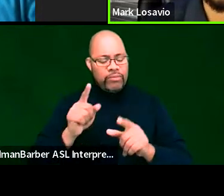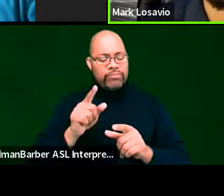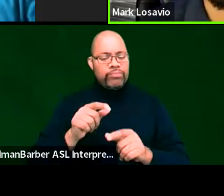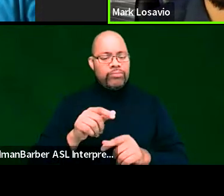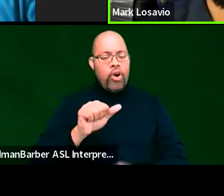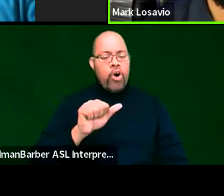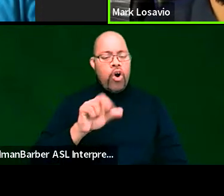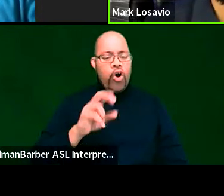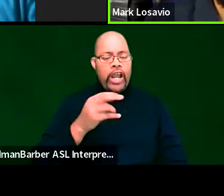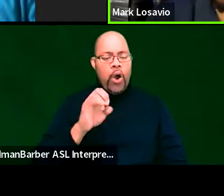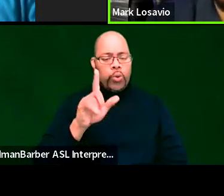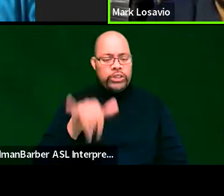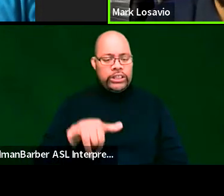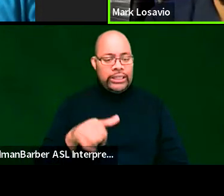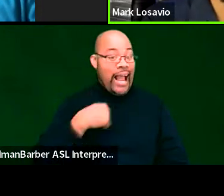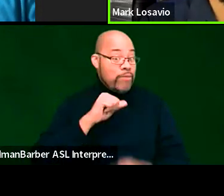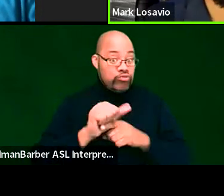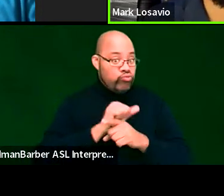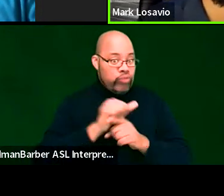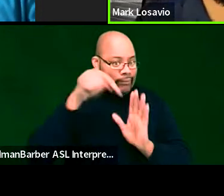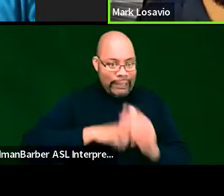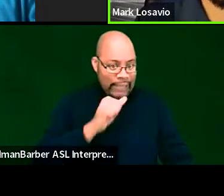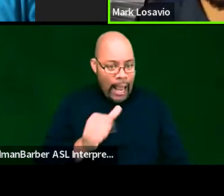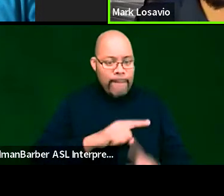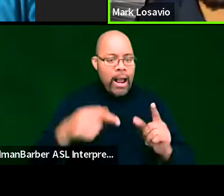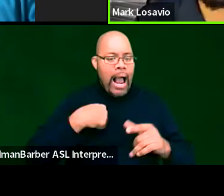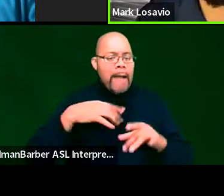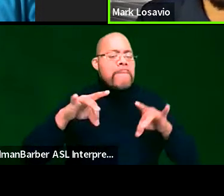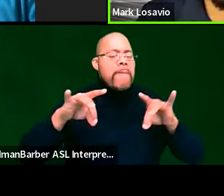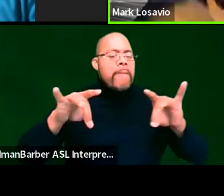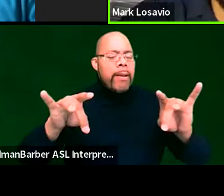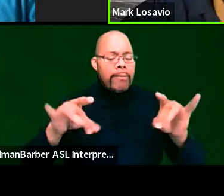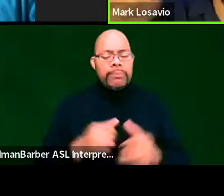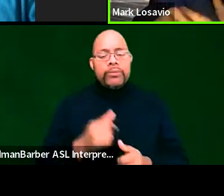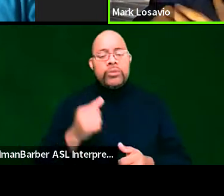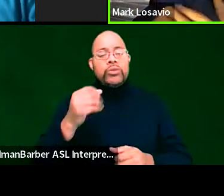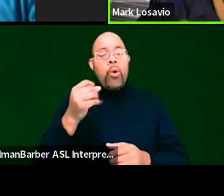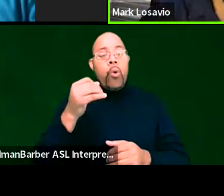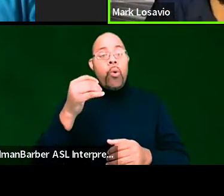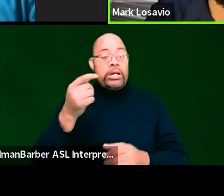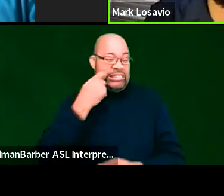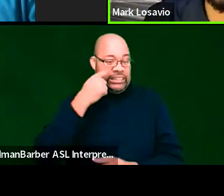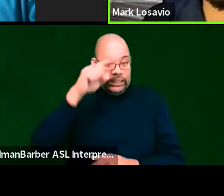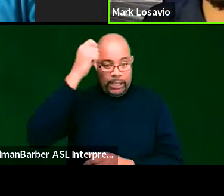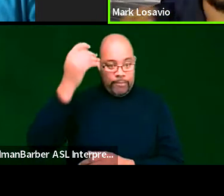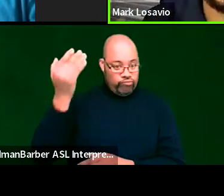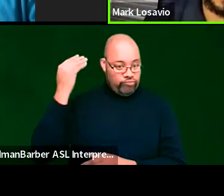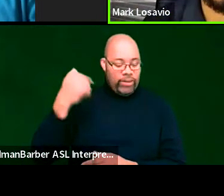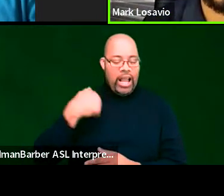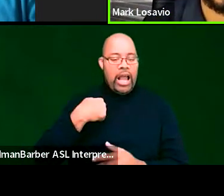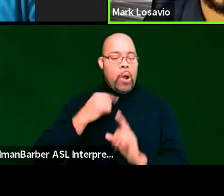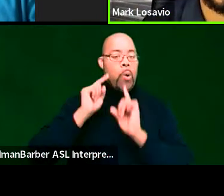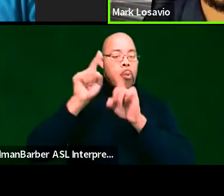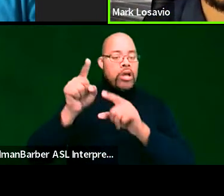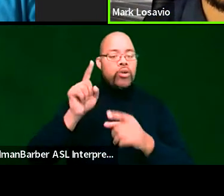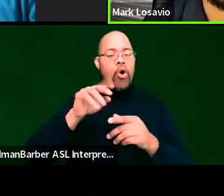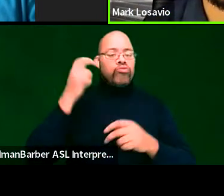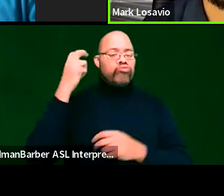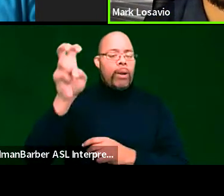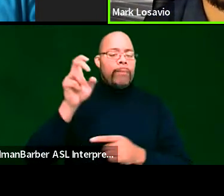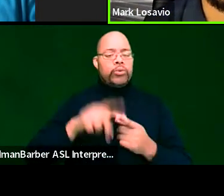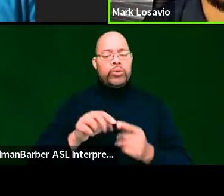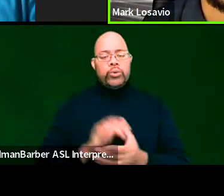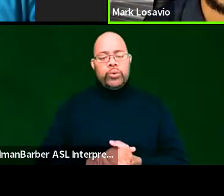archaeology, which is not something I've been trained in, but something I've been picking up. So last summer, we actually went out on a trip